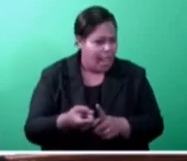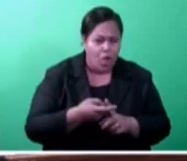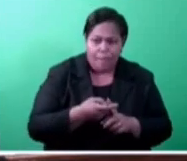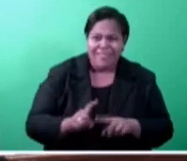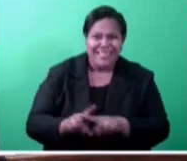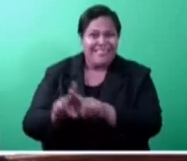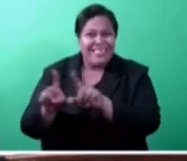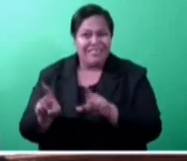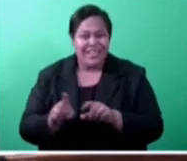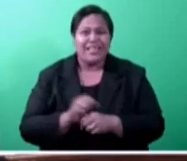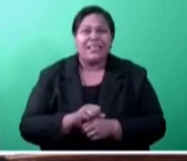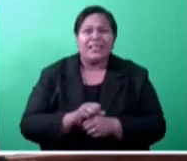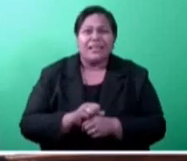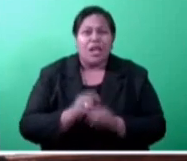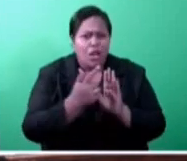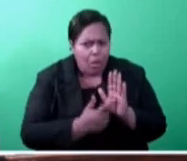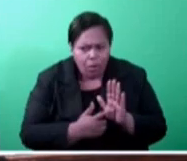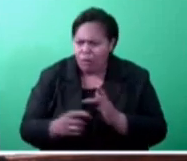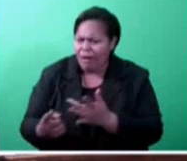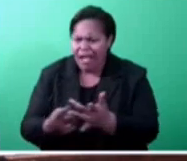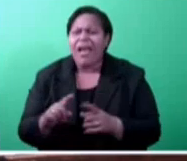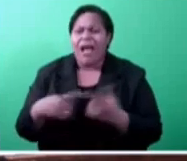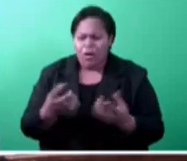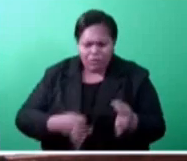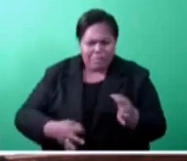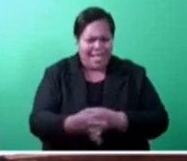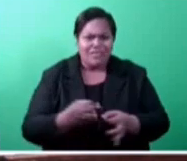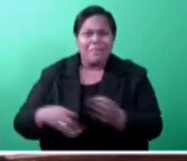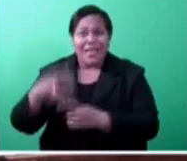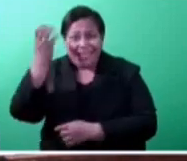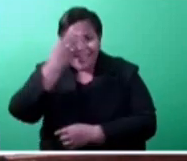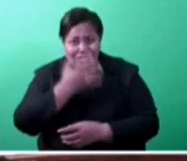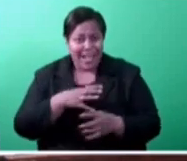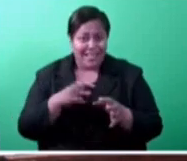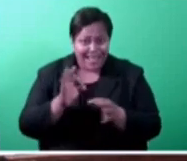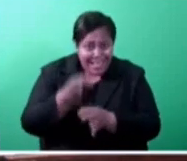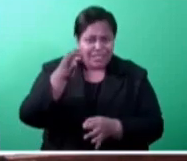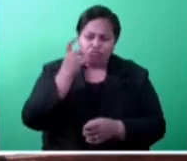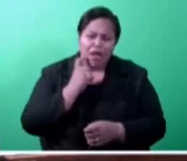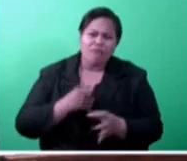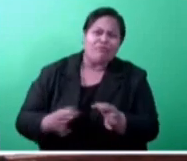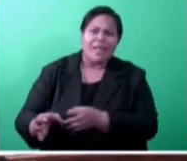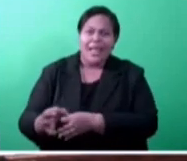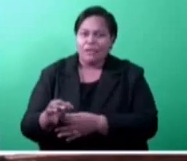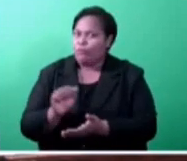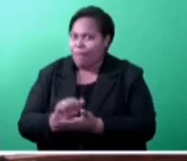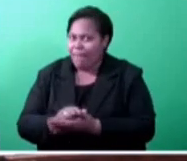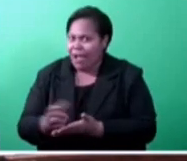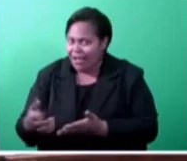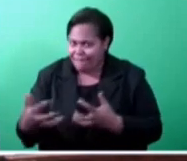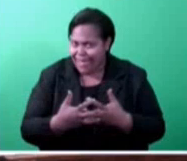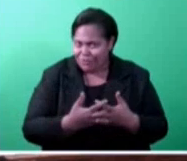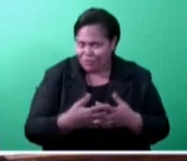alternatives that are either toxic or flammable, maintaining safety and cost effectiveness. A developing